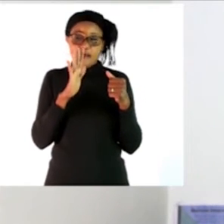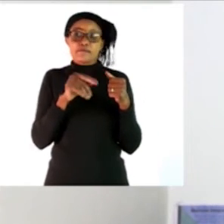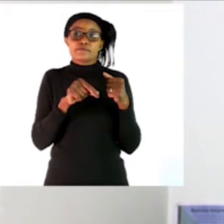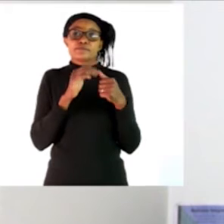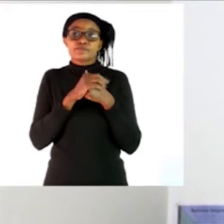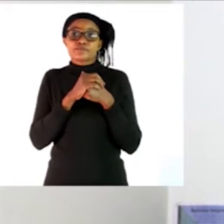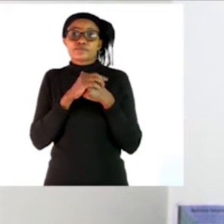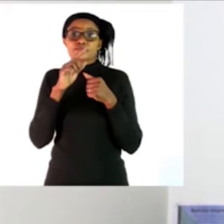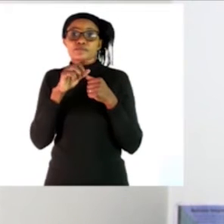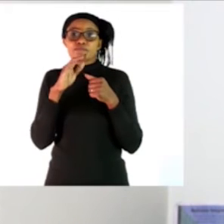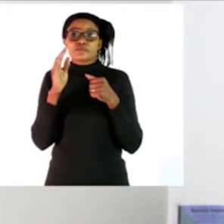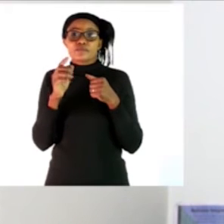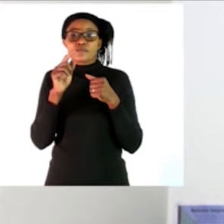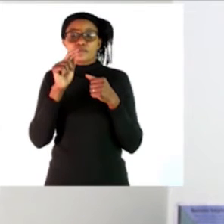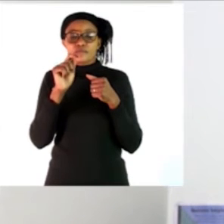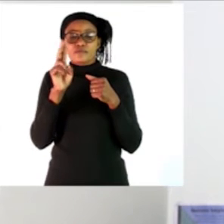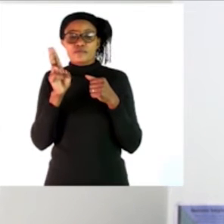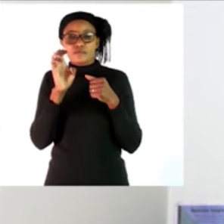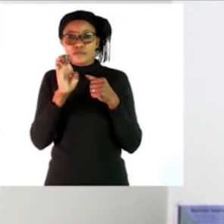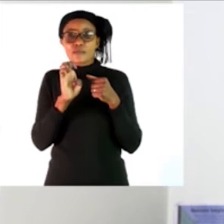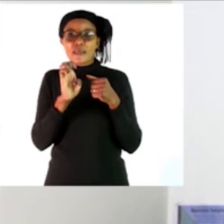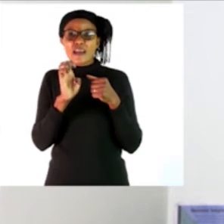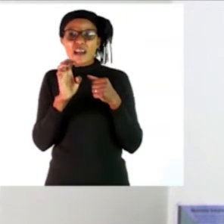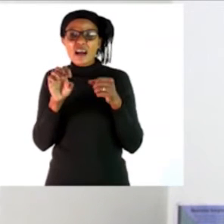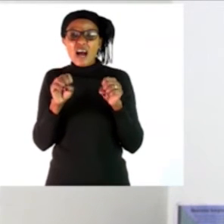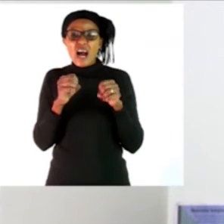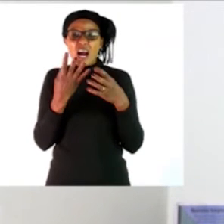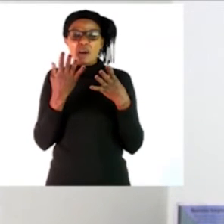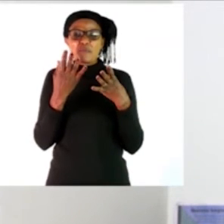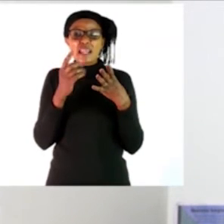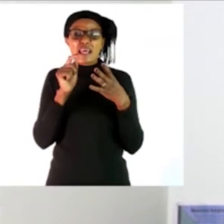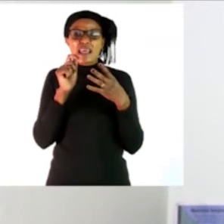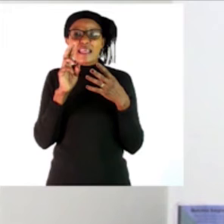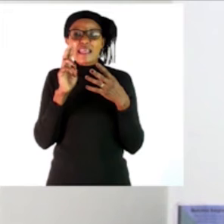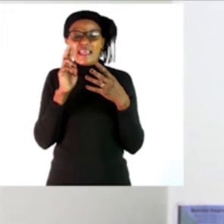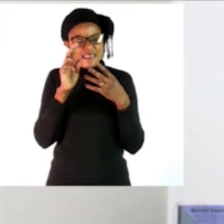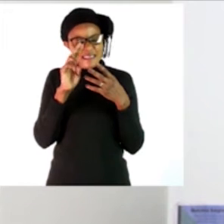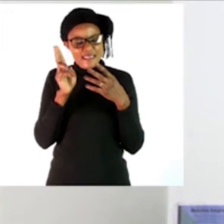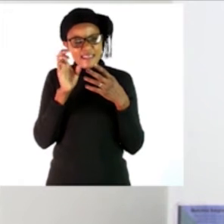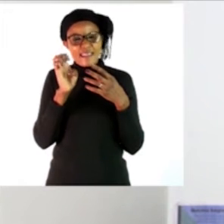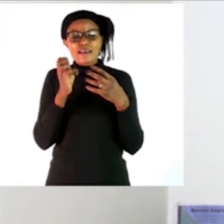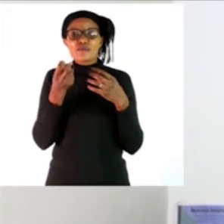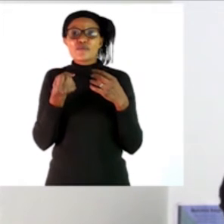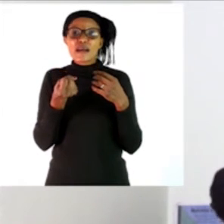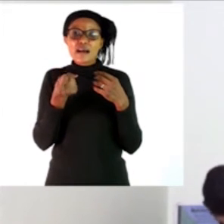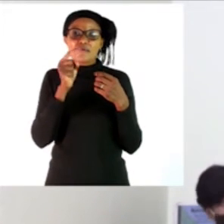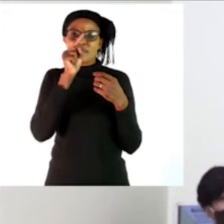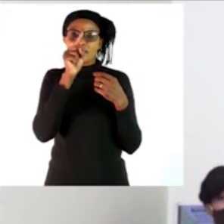Let's go to the next one, the. How many the did we see here on